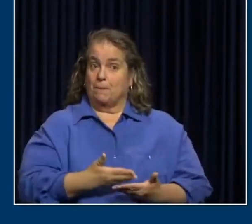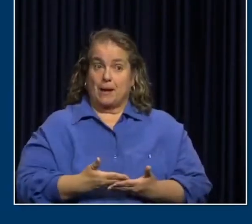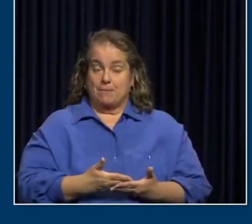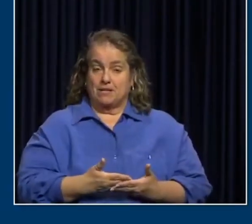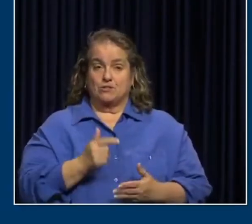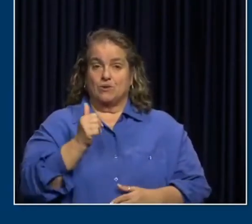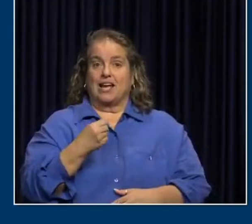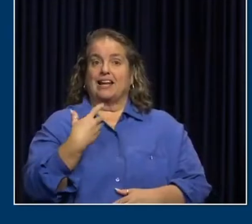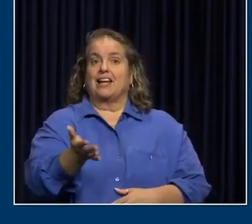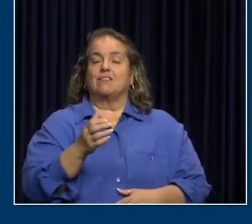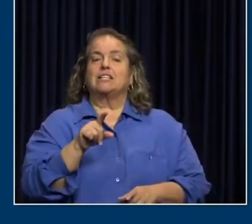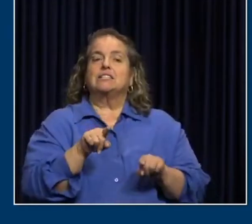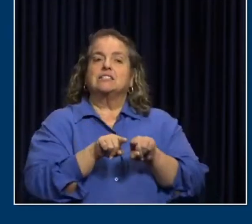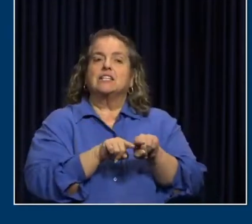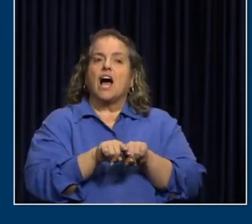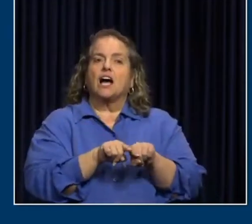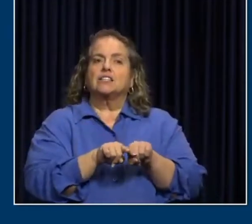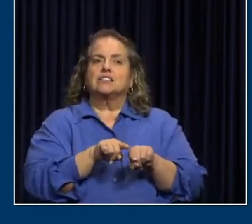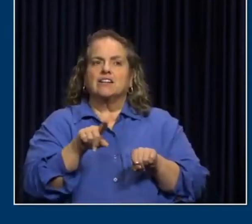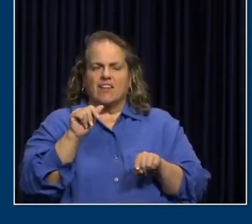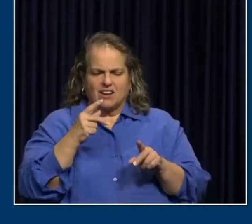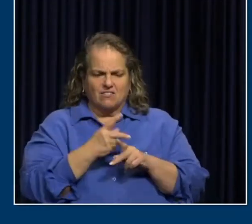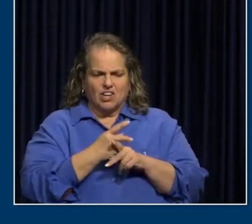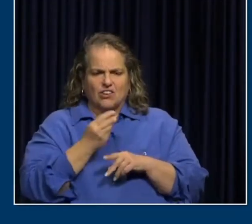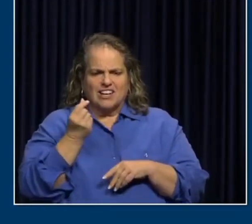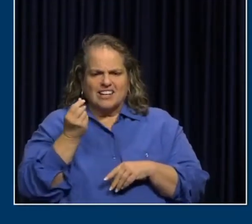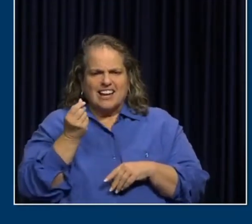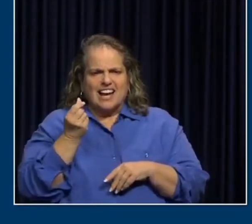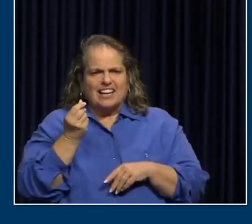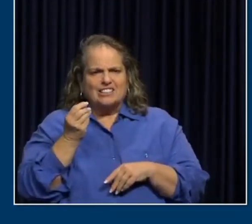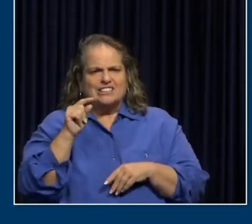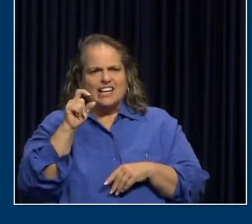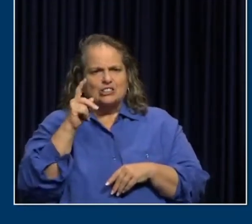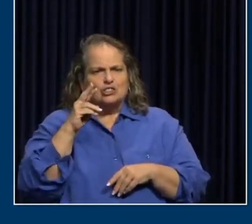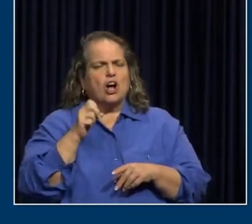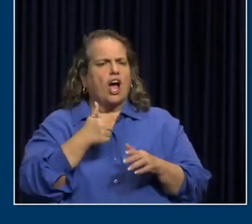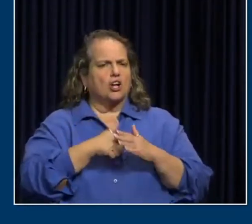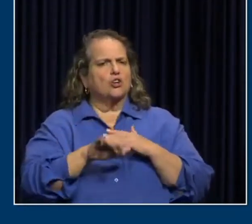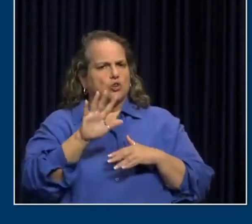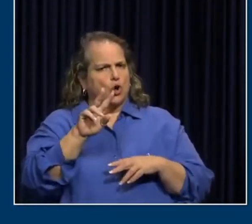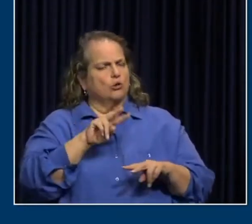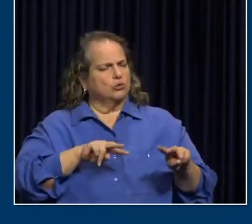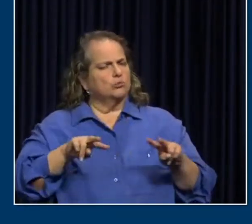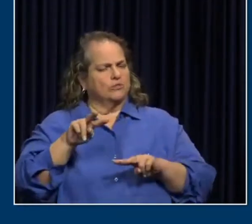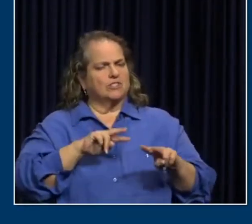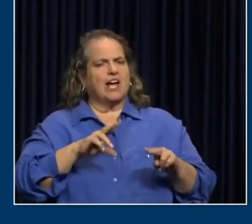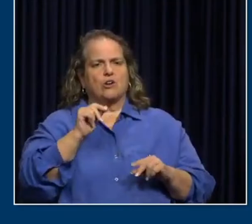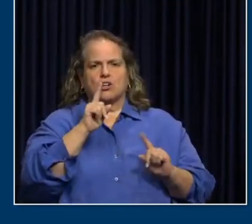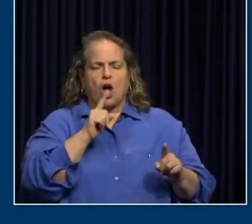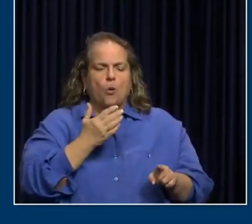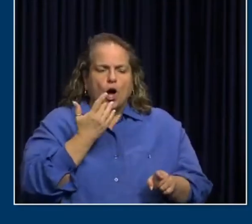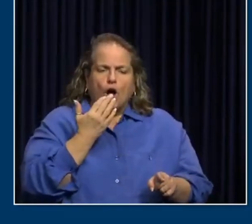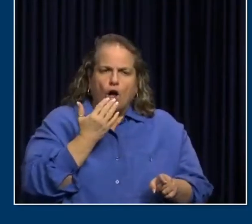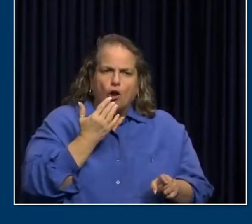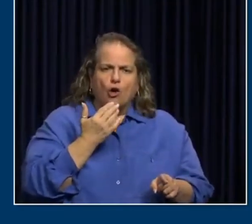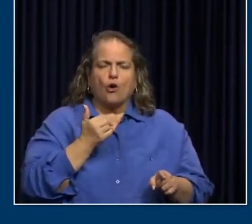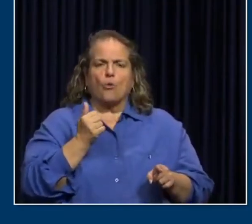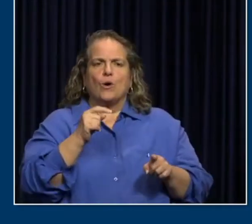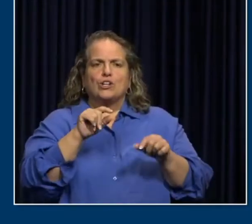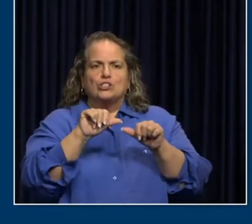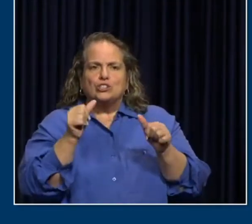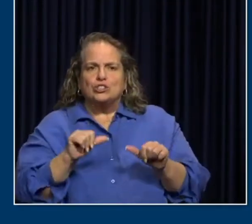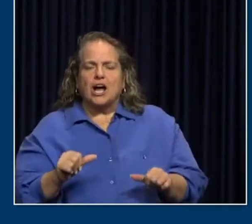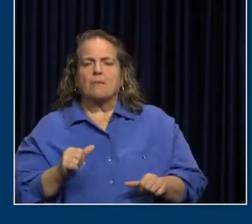socks, and they can experiment with the different textures under your supervision, and you can also talk about colors and shapes and patterns and matching with